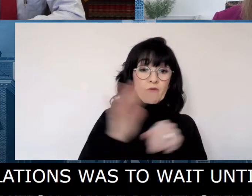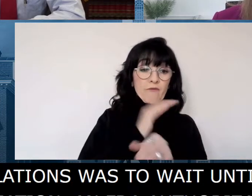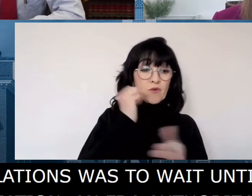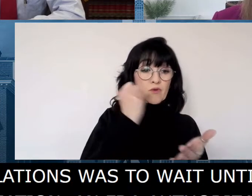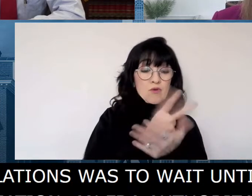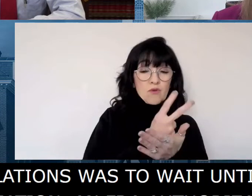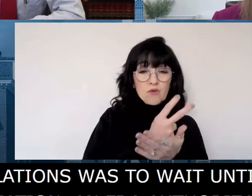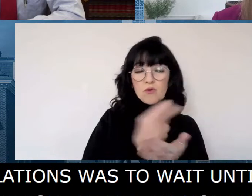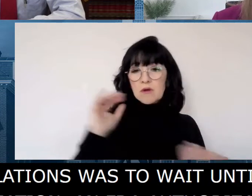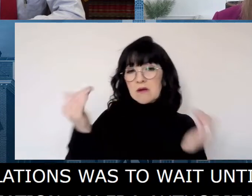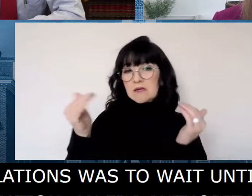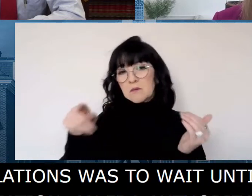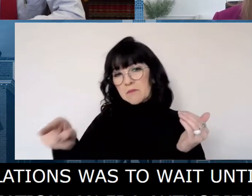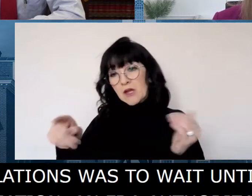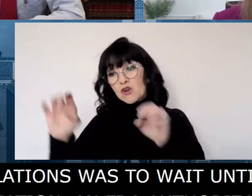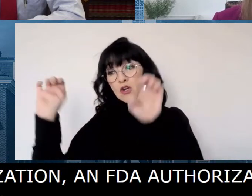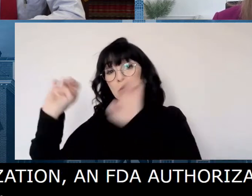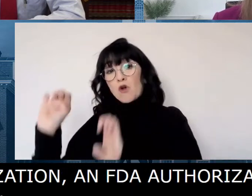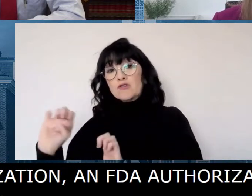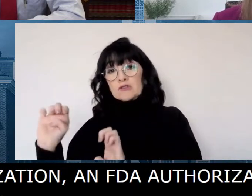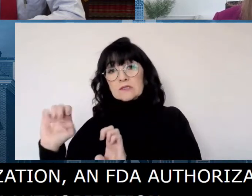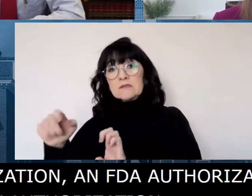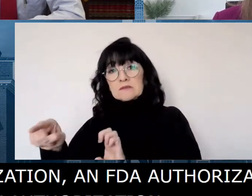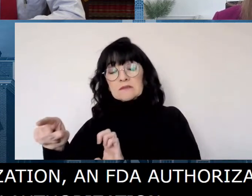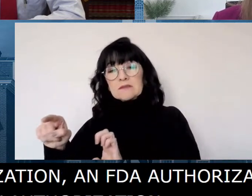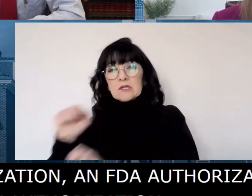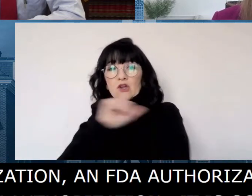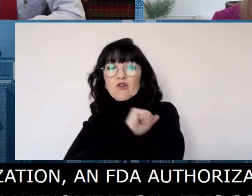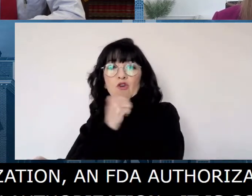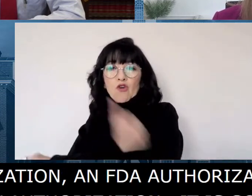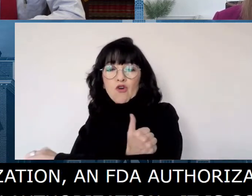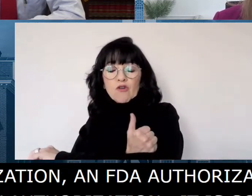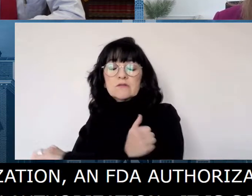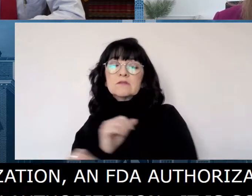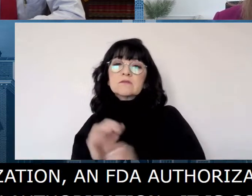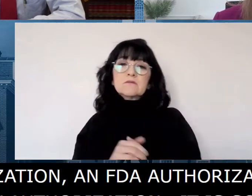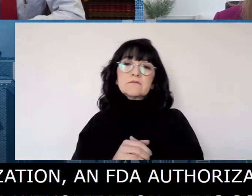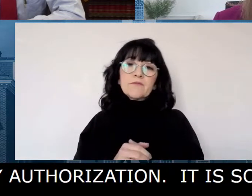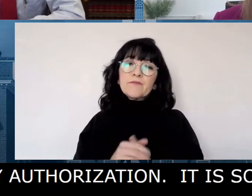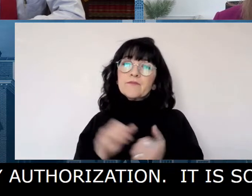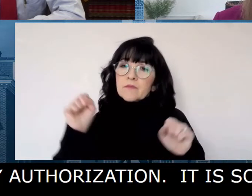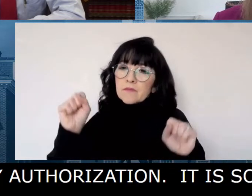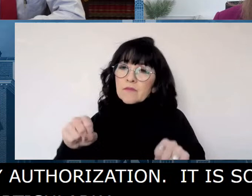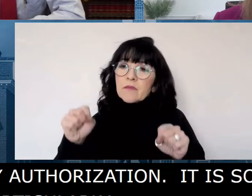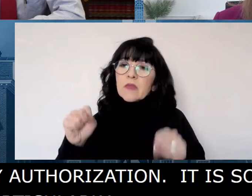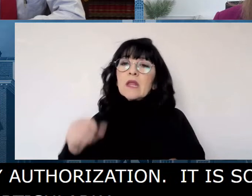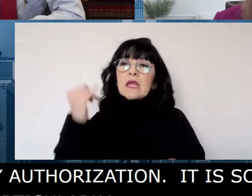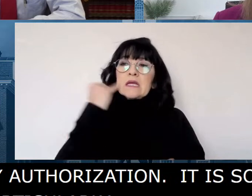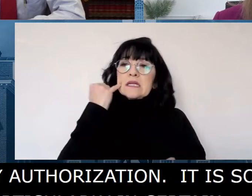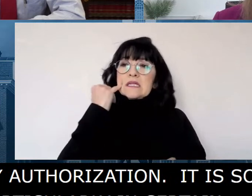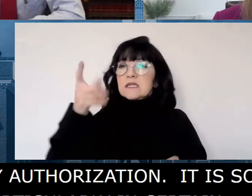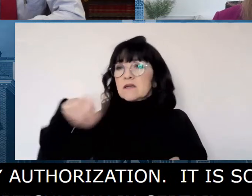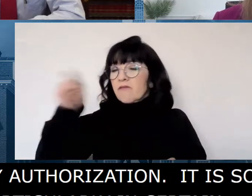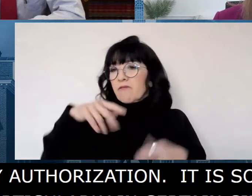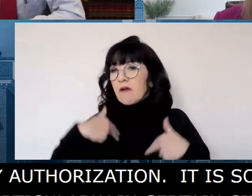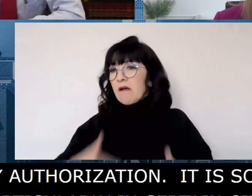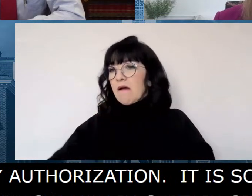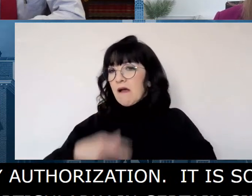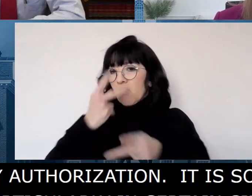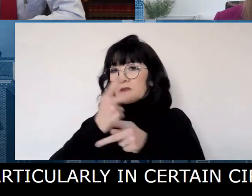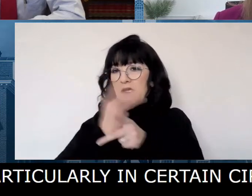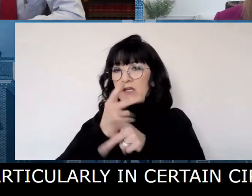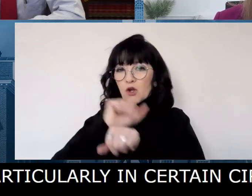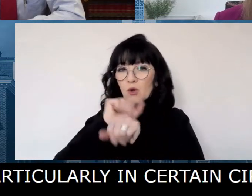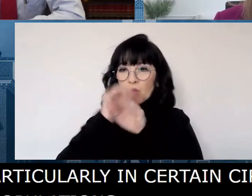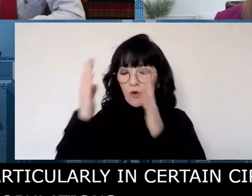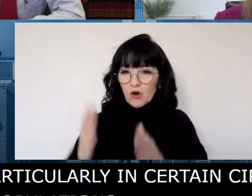worth looking at, particularly in certain circumstances and certain populations, healthcare workers and long-term